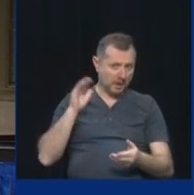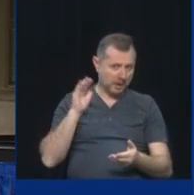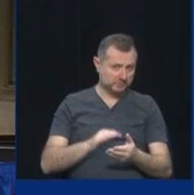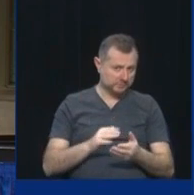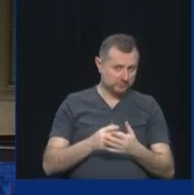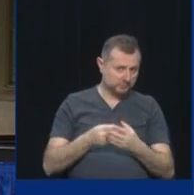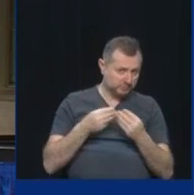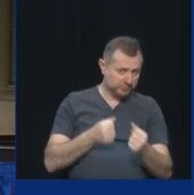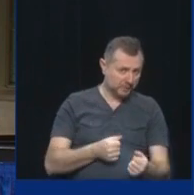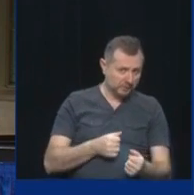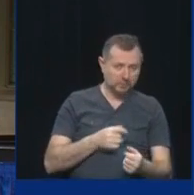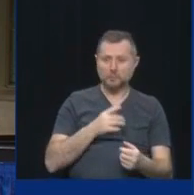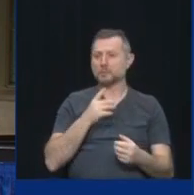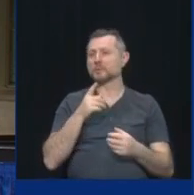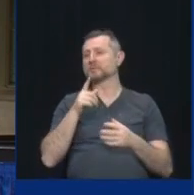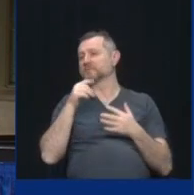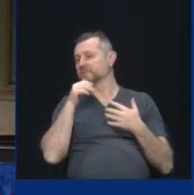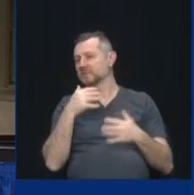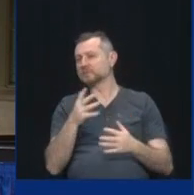to address